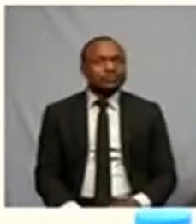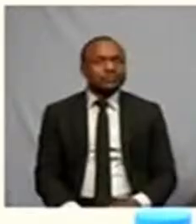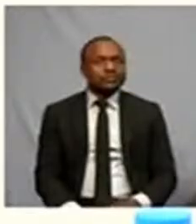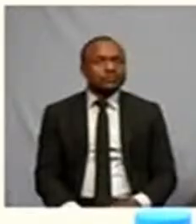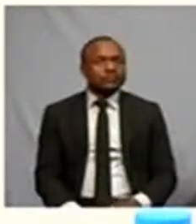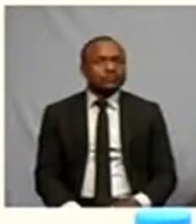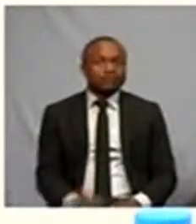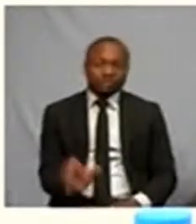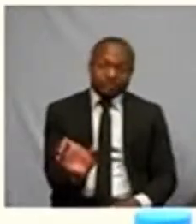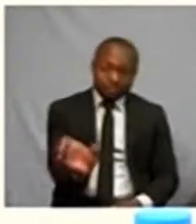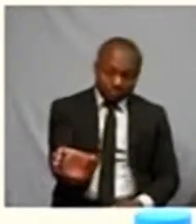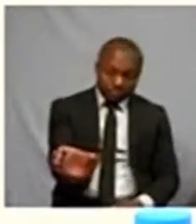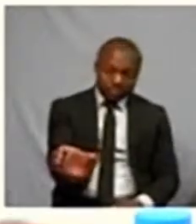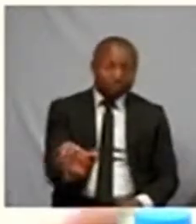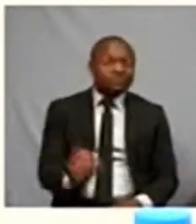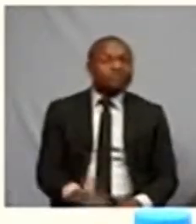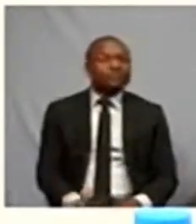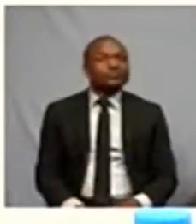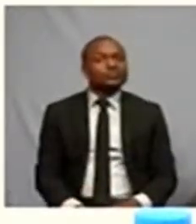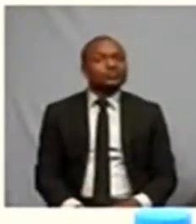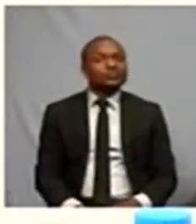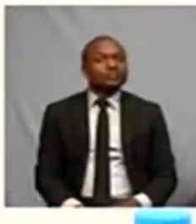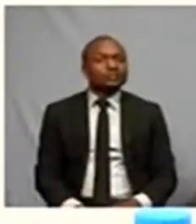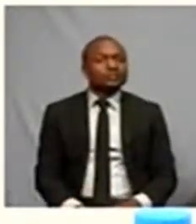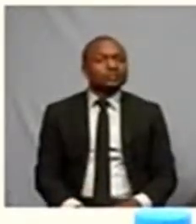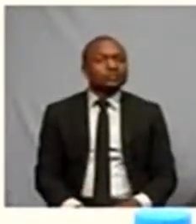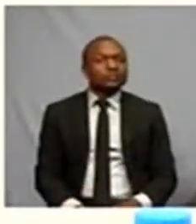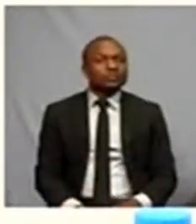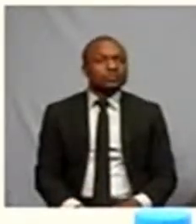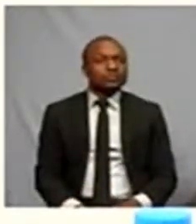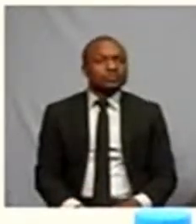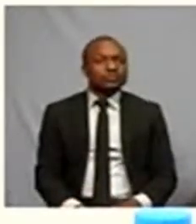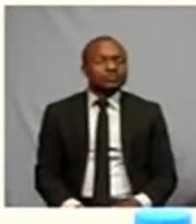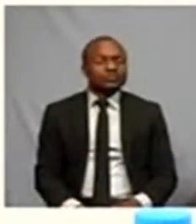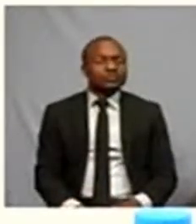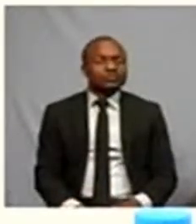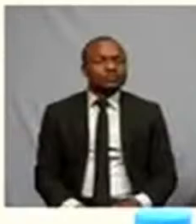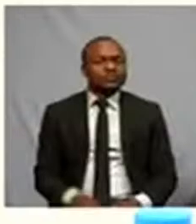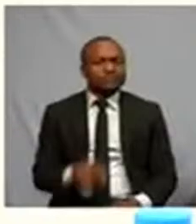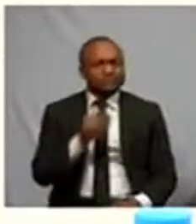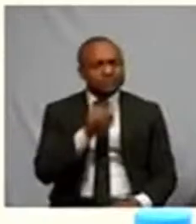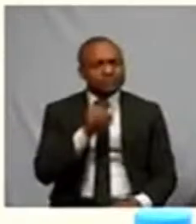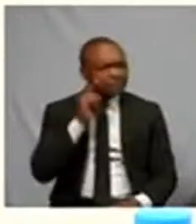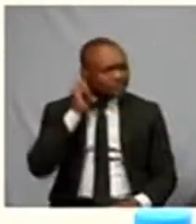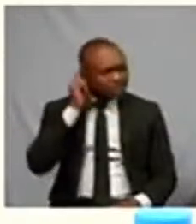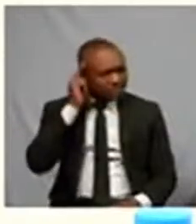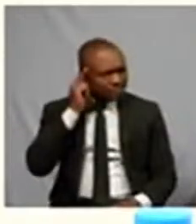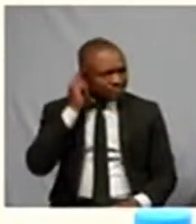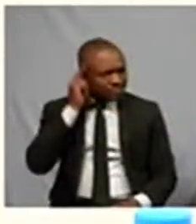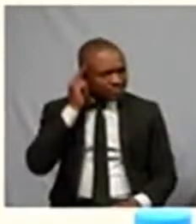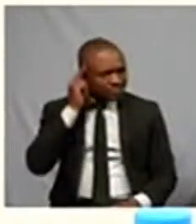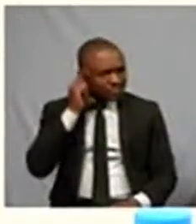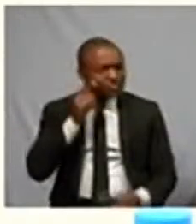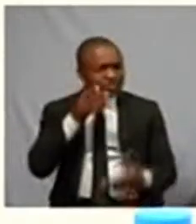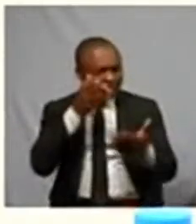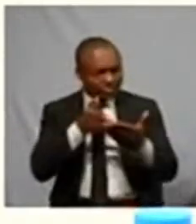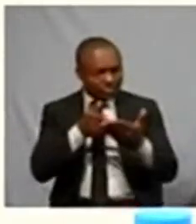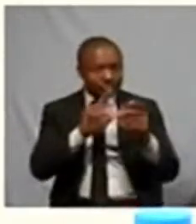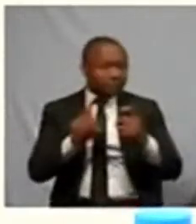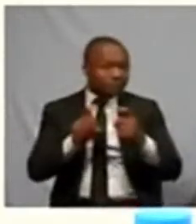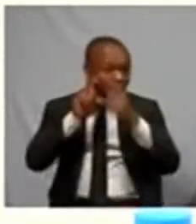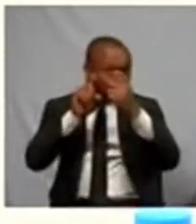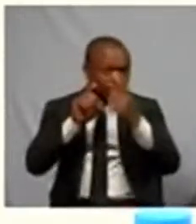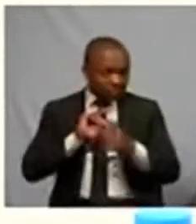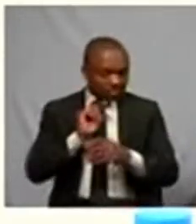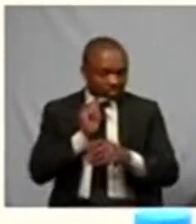our sector, which is still in its infancy, don't you think this will affect us